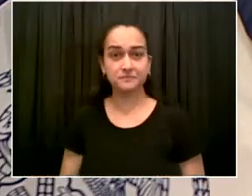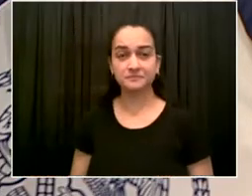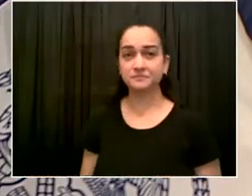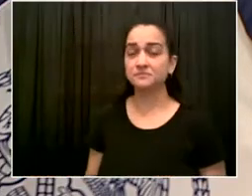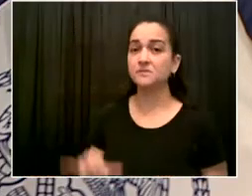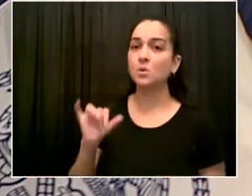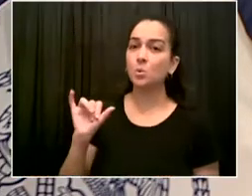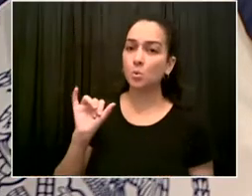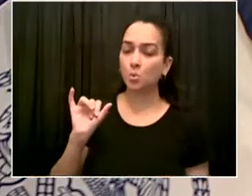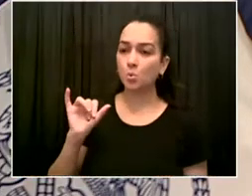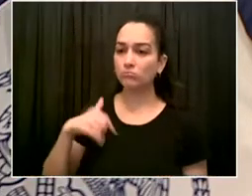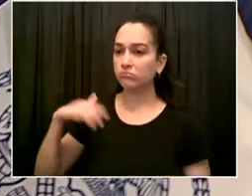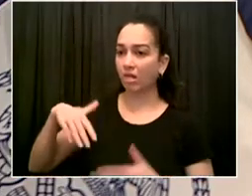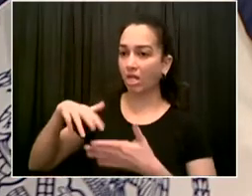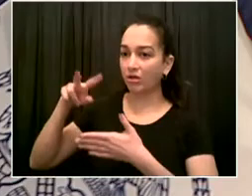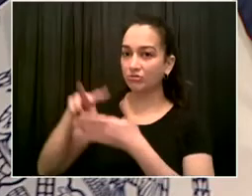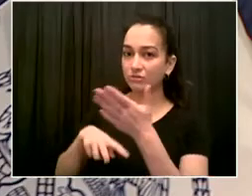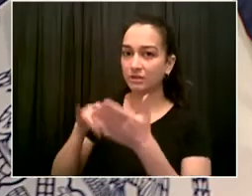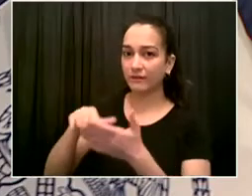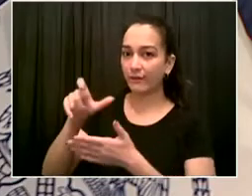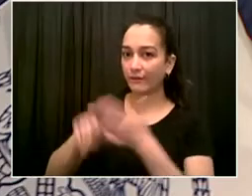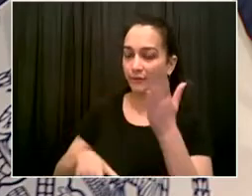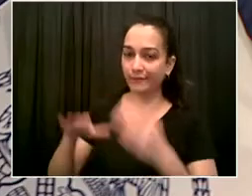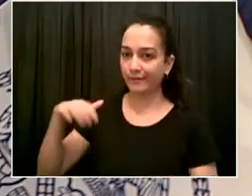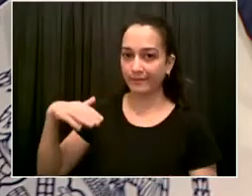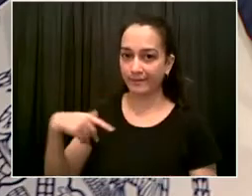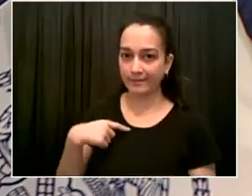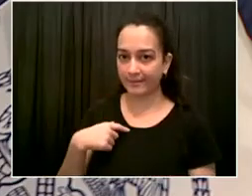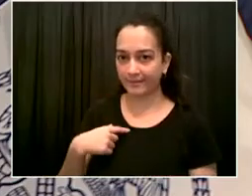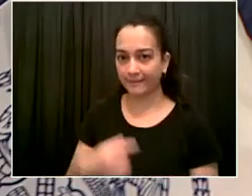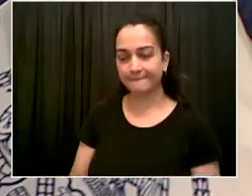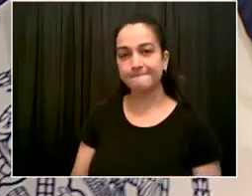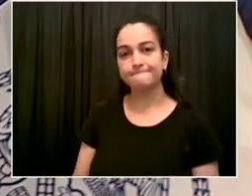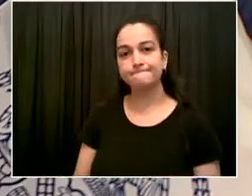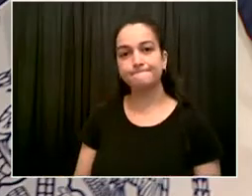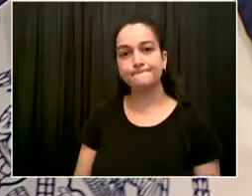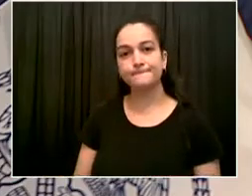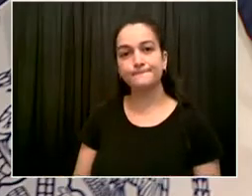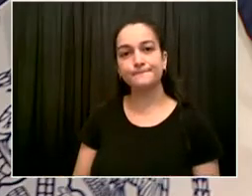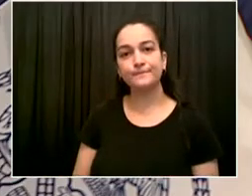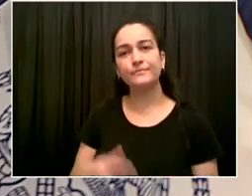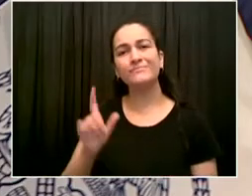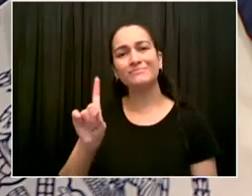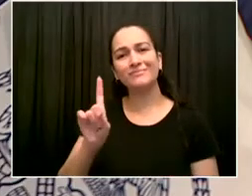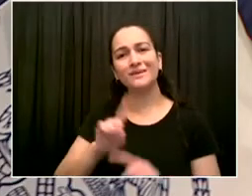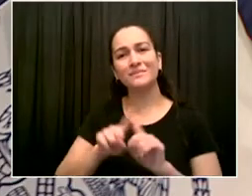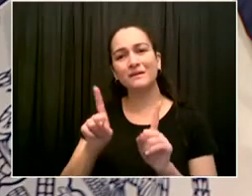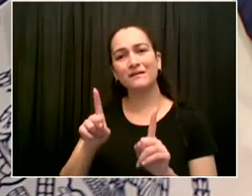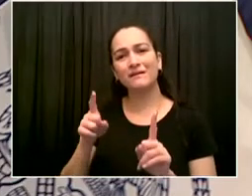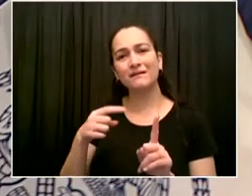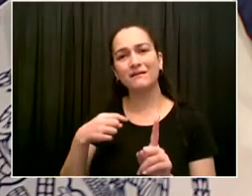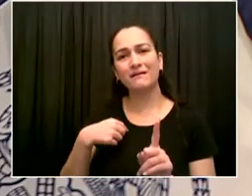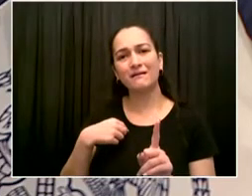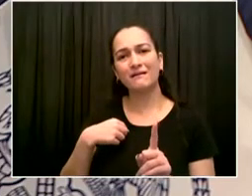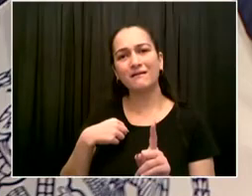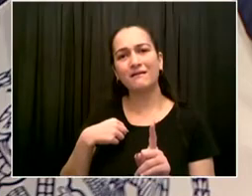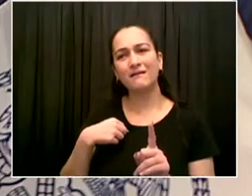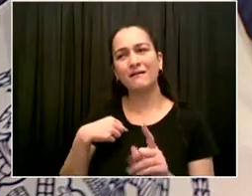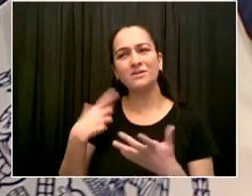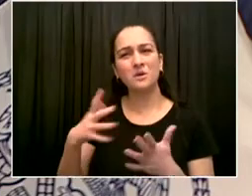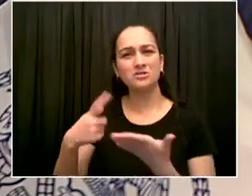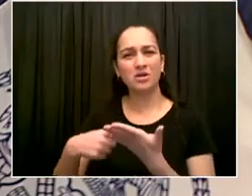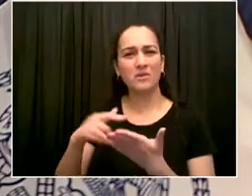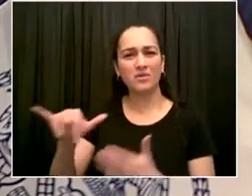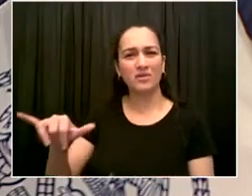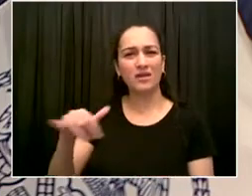I want to express my respect for the people who did the work, our healthcare heroes, our first responders, the folks who